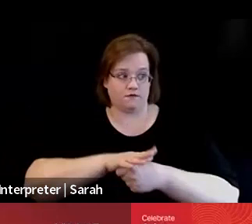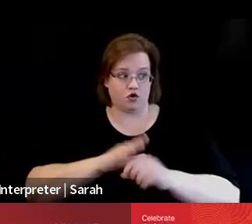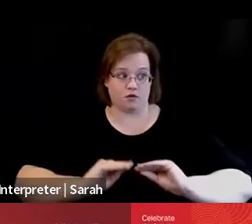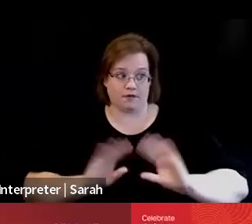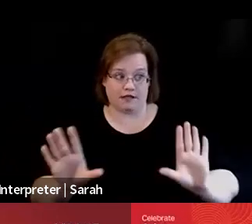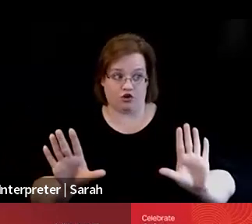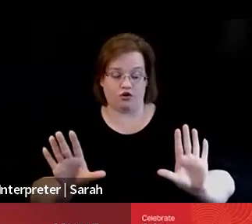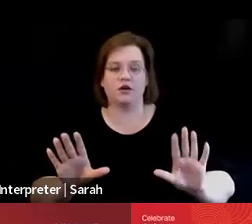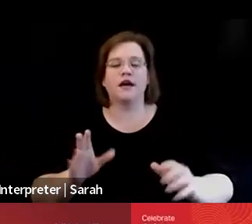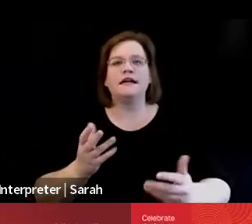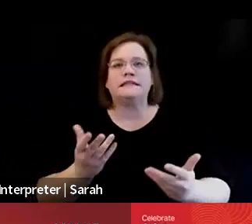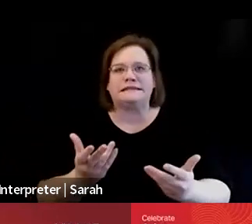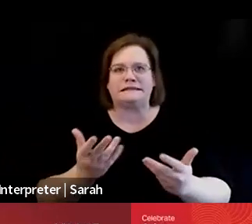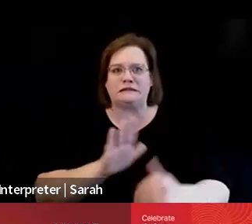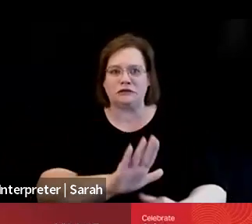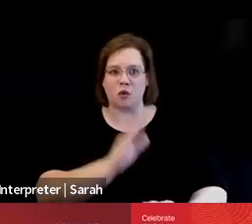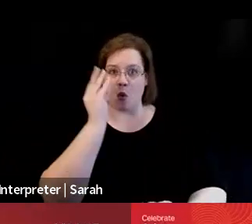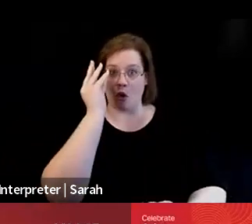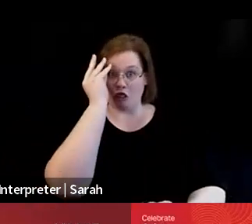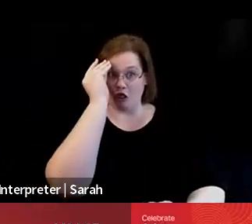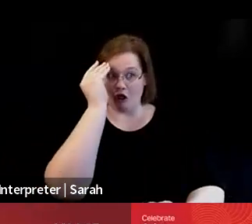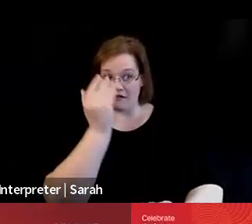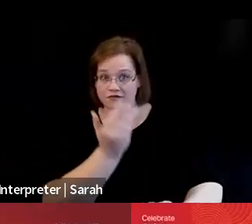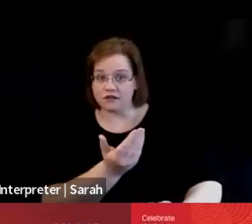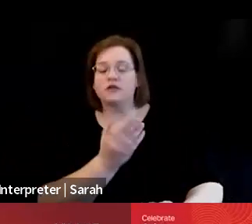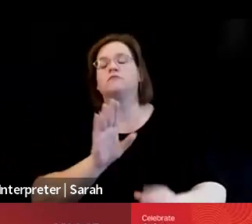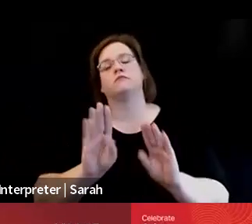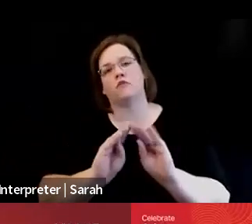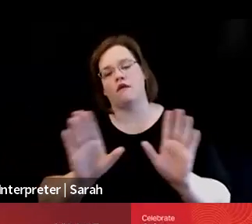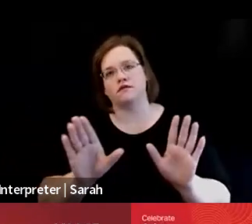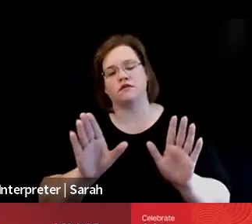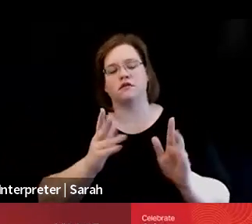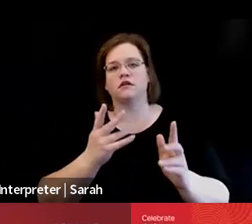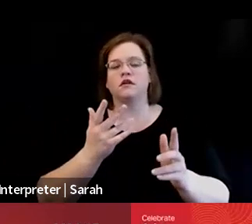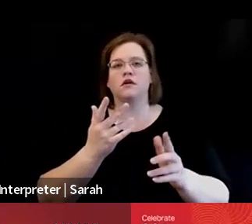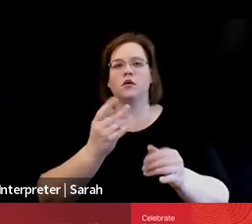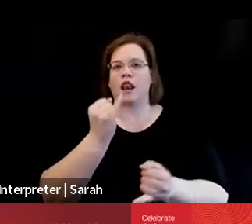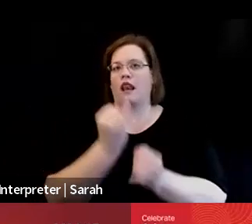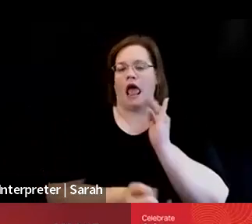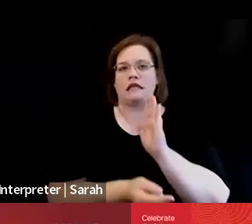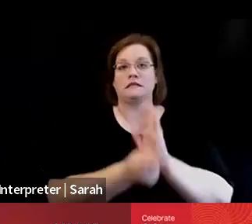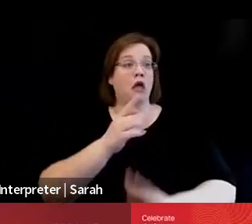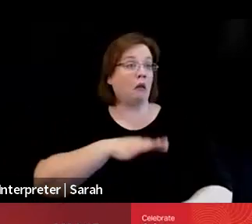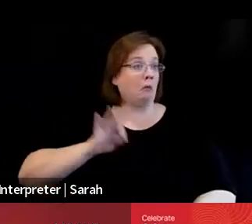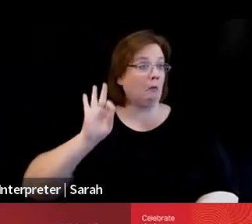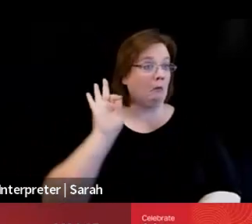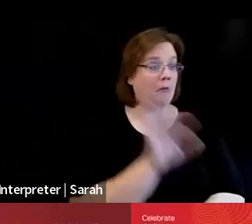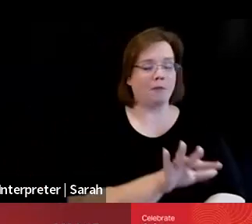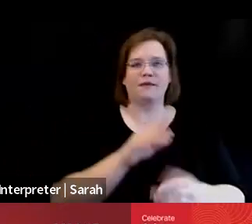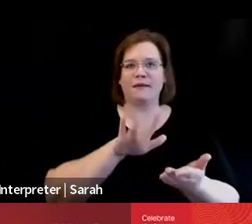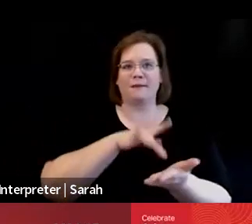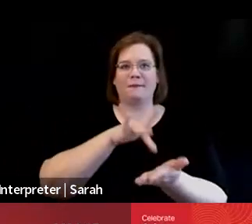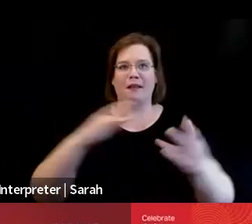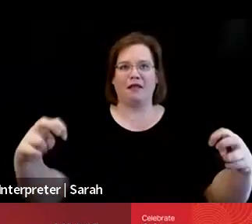clear? What are your thoughts on that? Like if it were, obviously you wouldn't want to spring that on your provider in the middle of a clinic visit, but